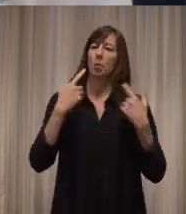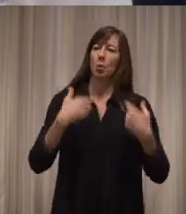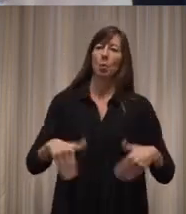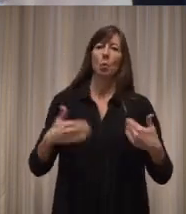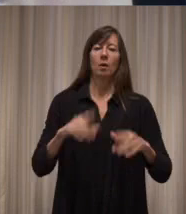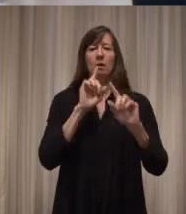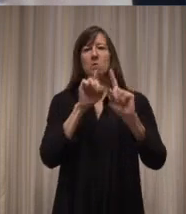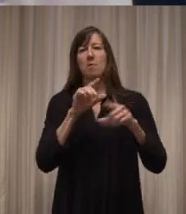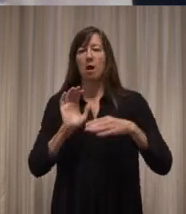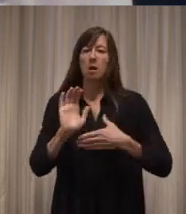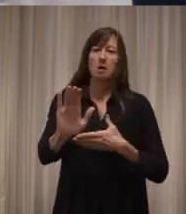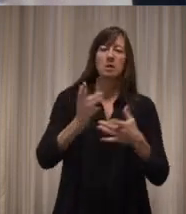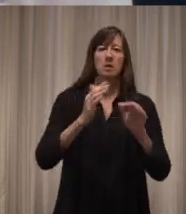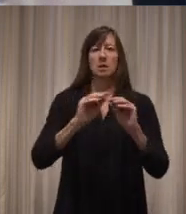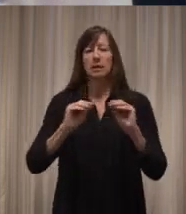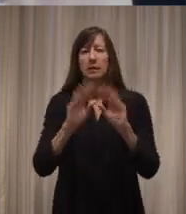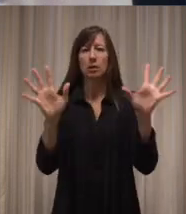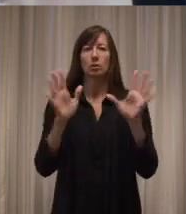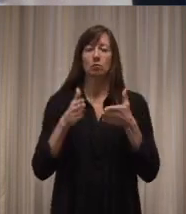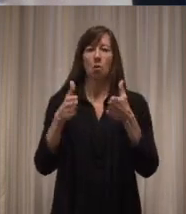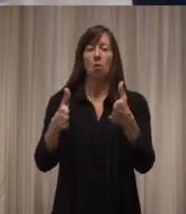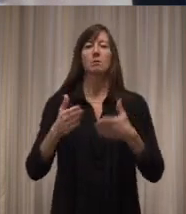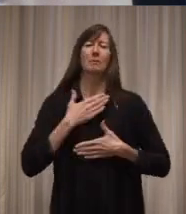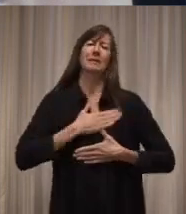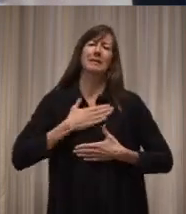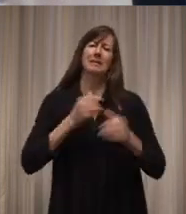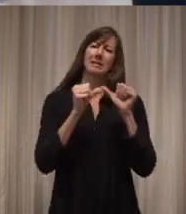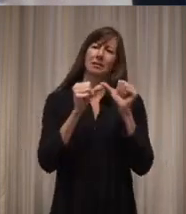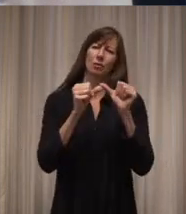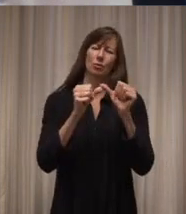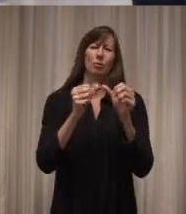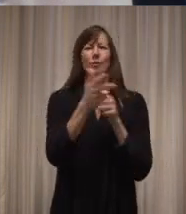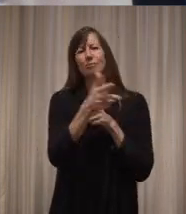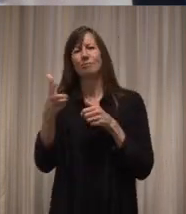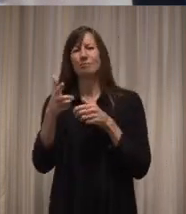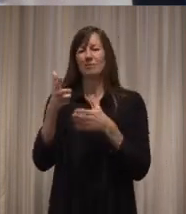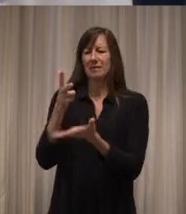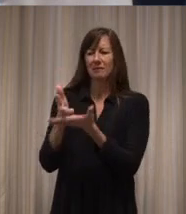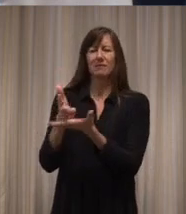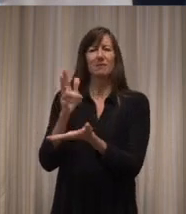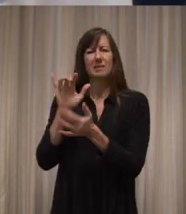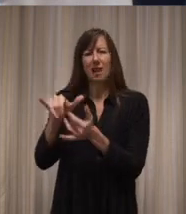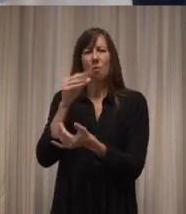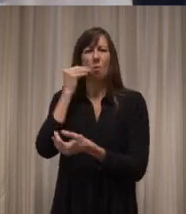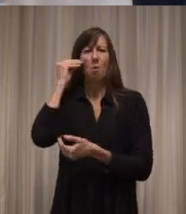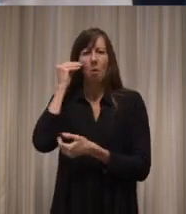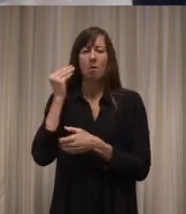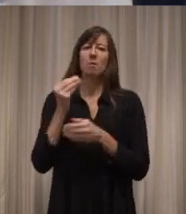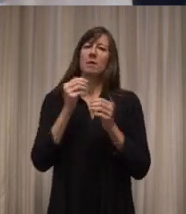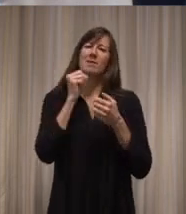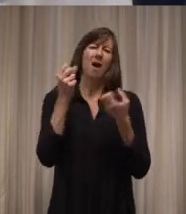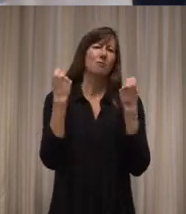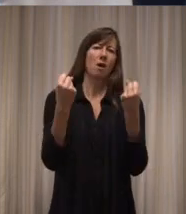safety operations. Please continue to stay off the roads for the next few hours and ideally through